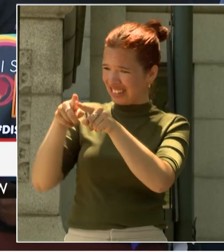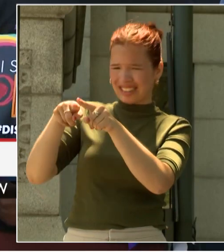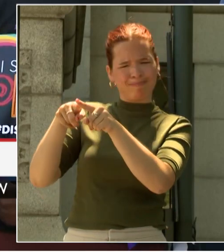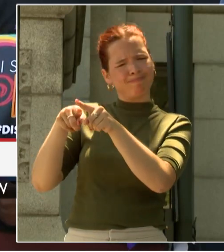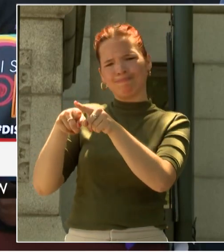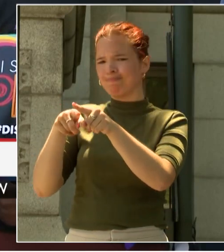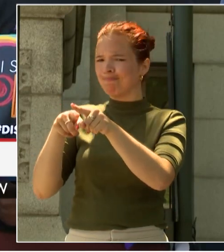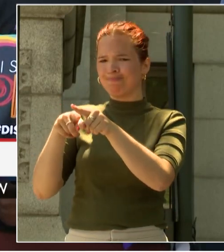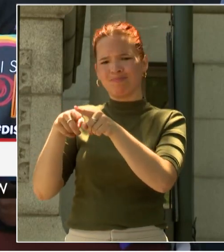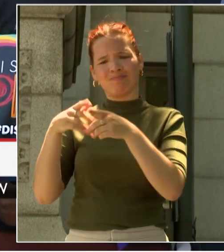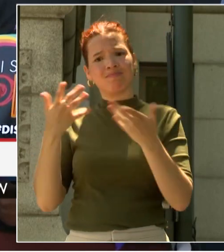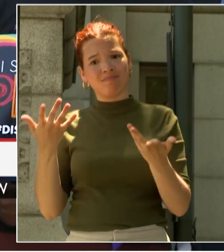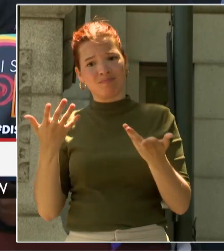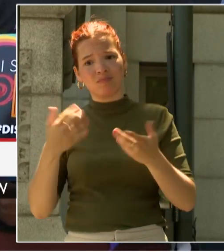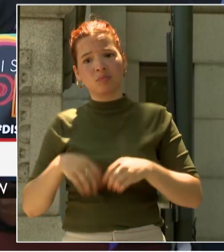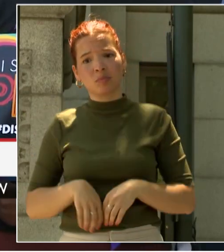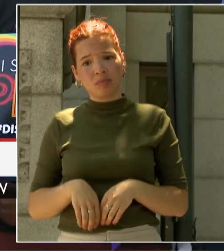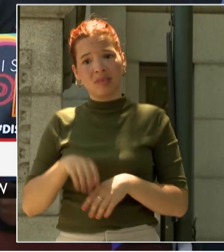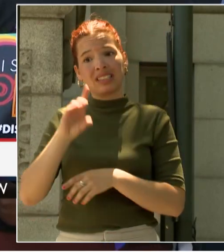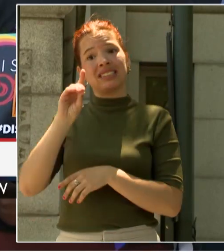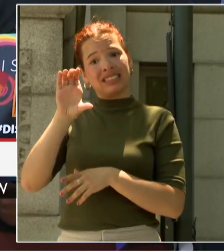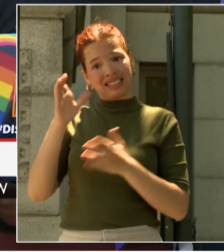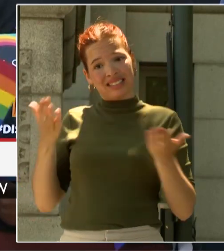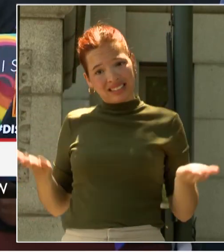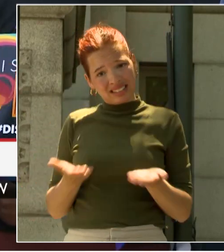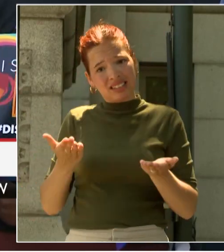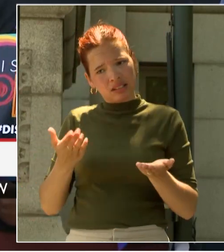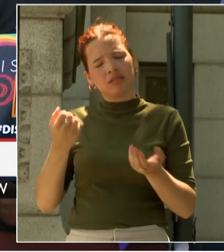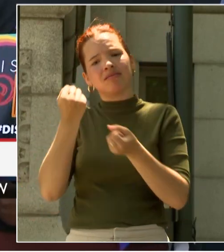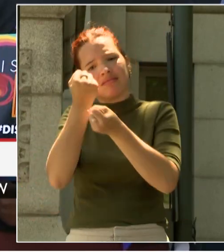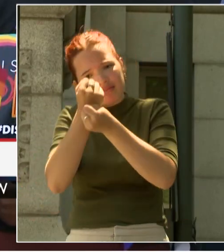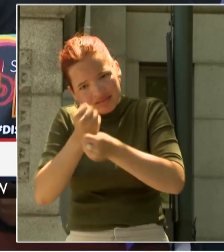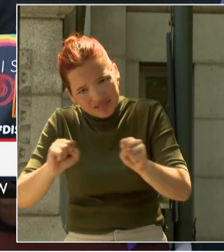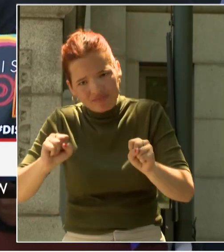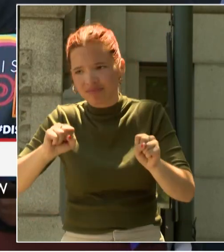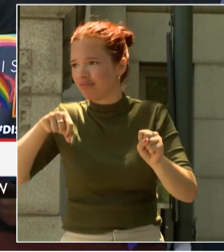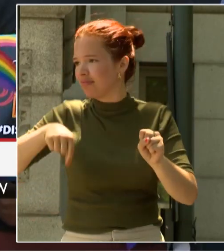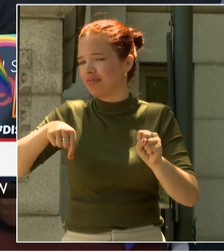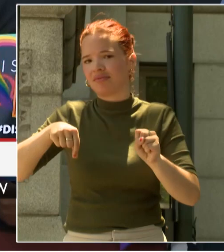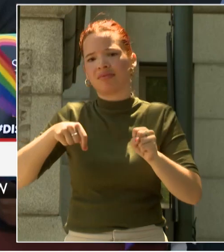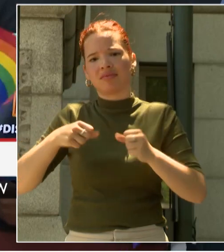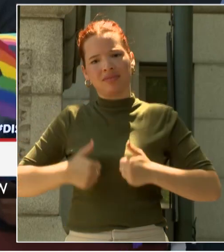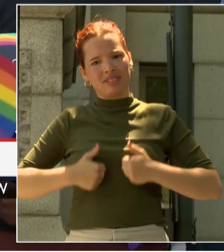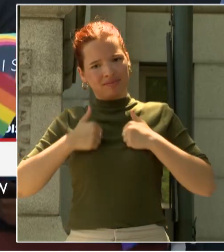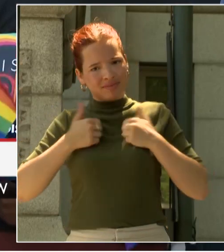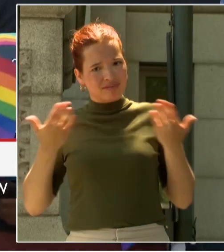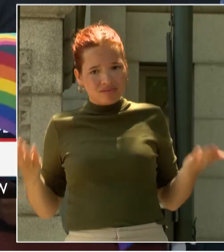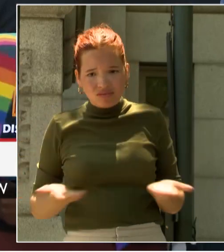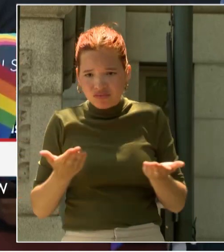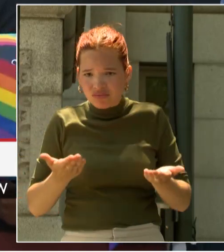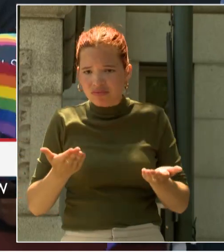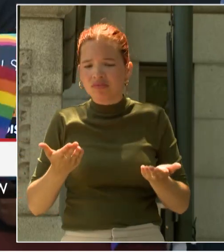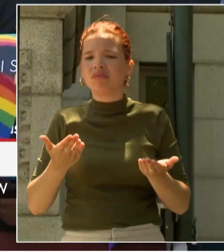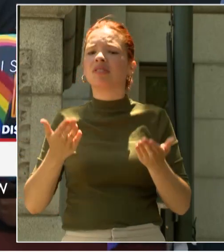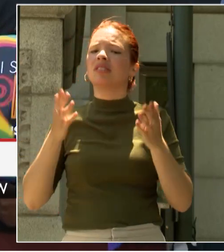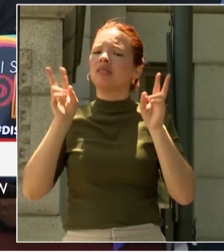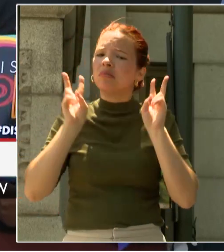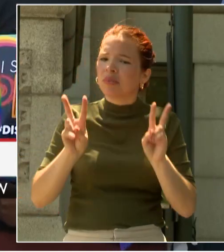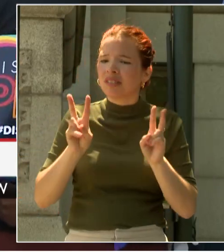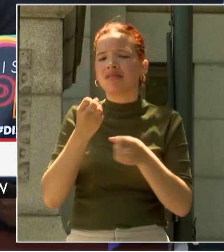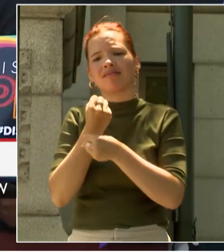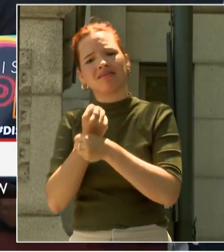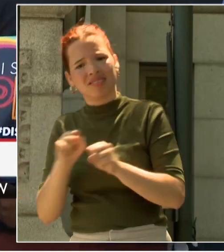is a safe space to live our lives in peace and safety. But as I said, also